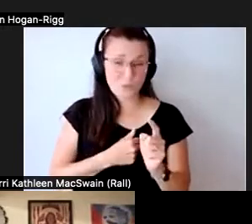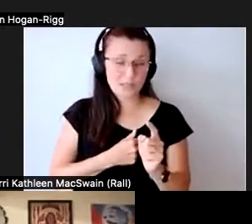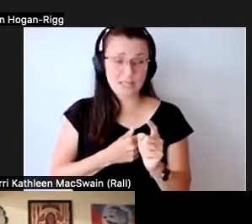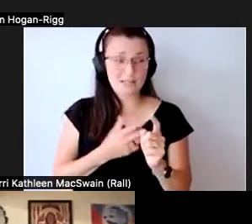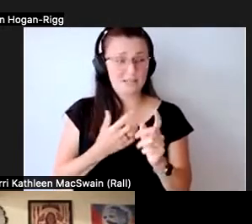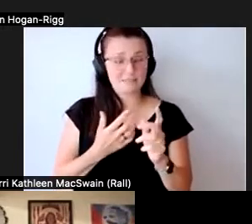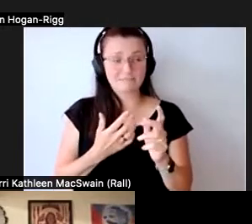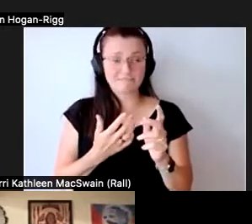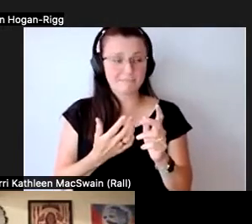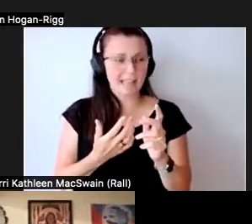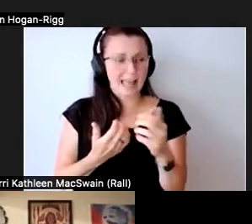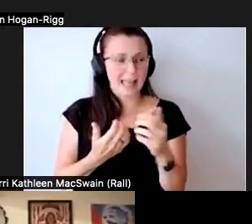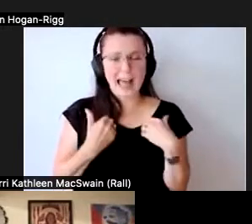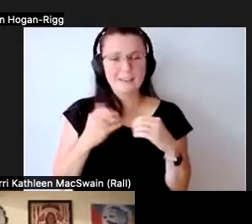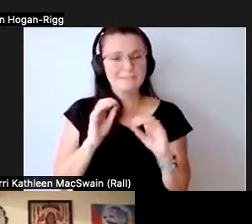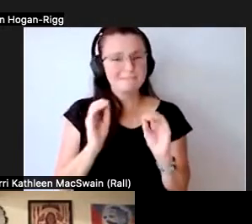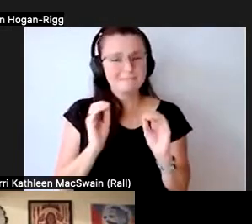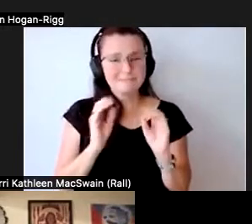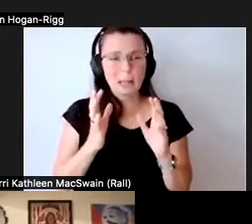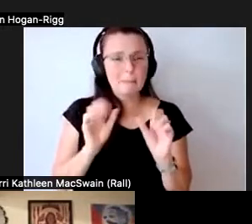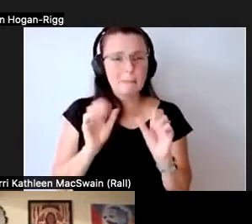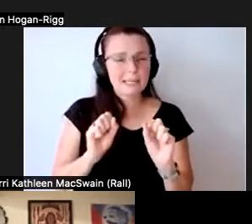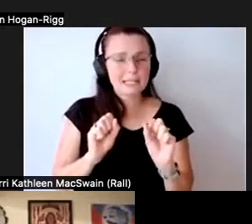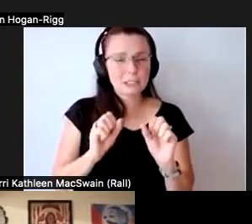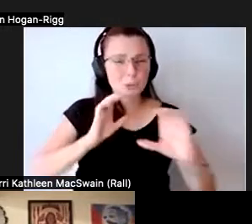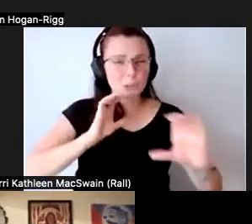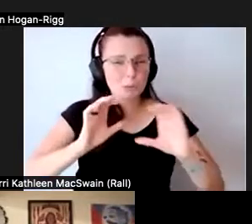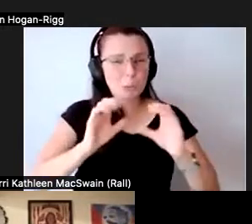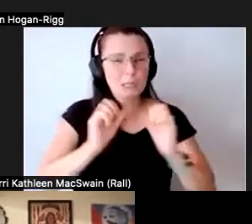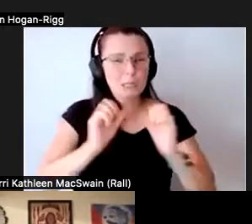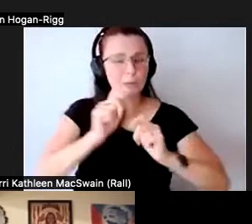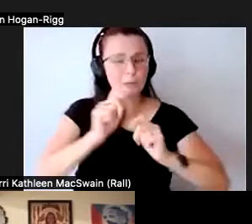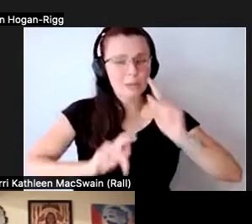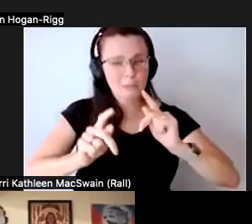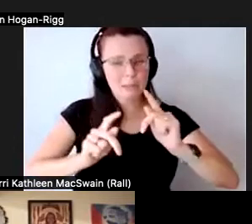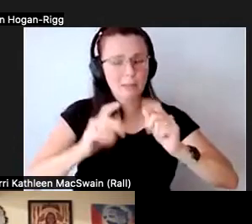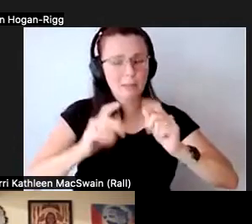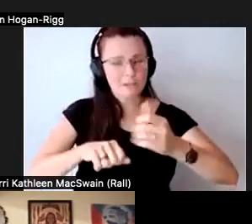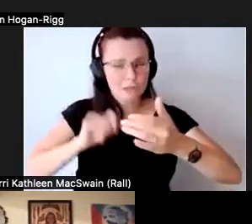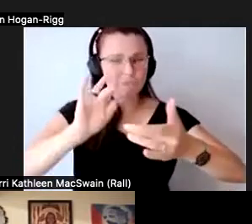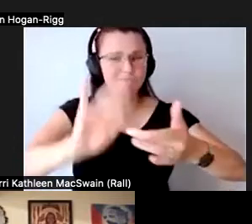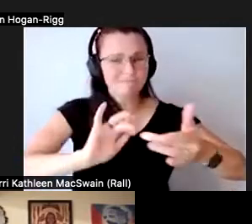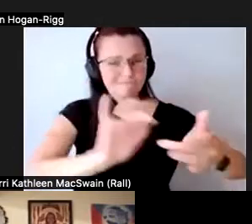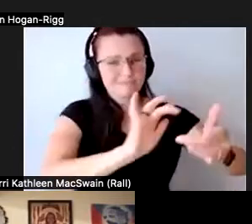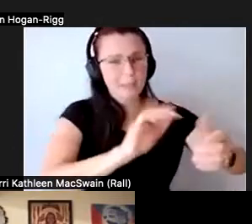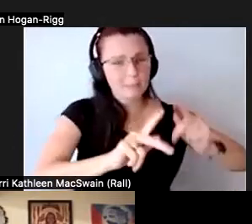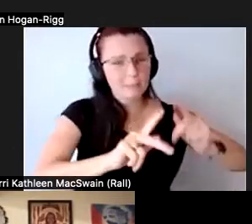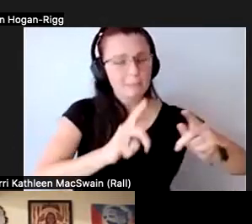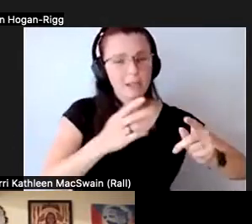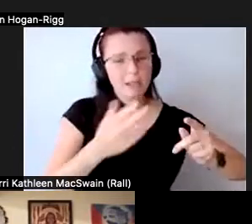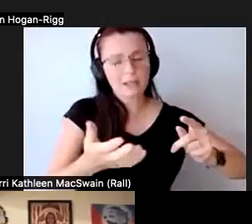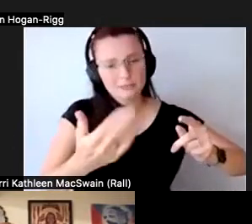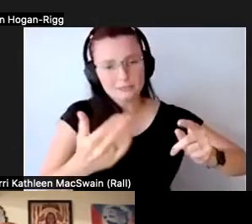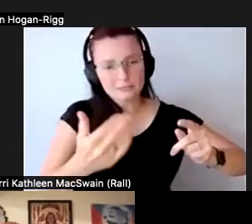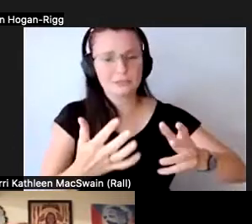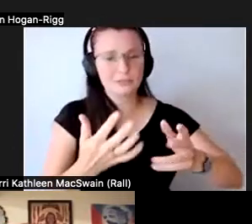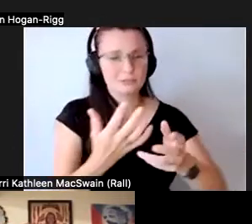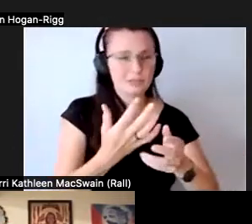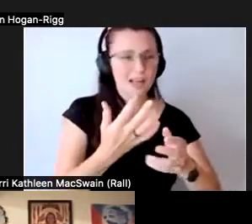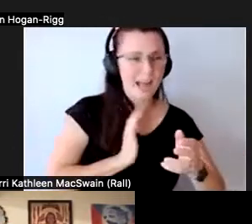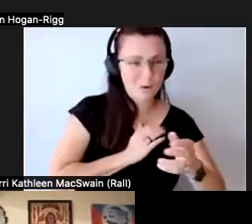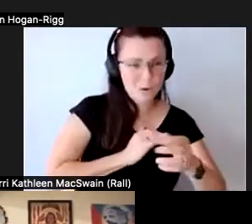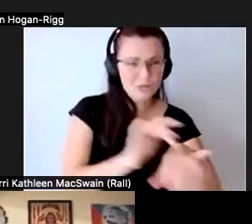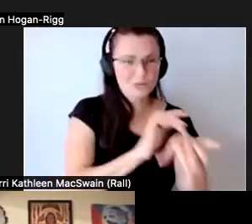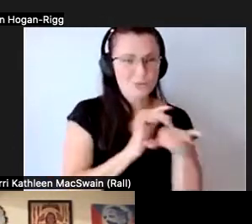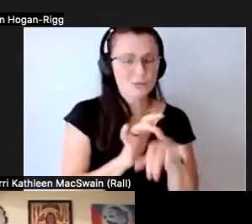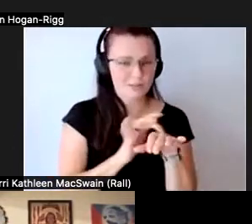tool to be able to reach those who are not reaching and offer a place of safety, respect, and kindness for people